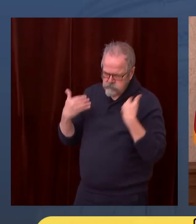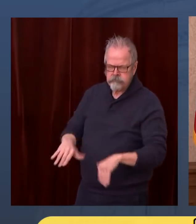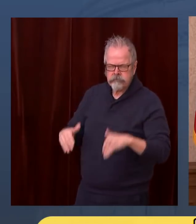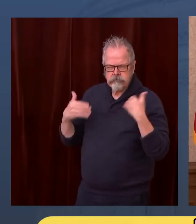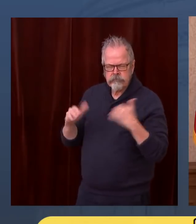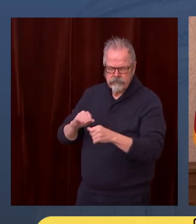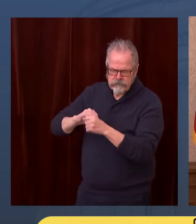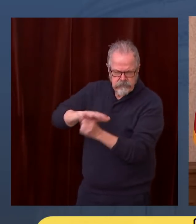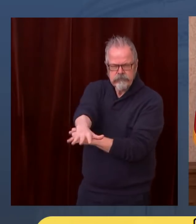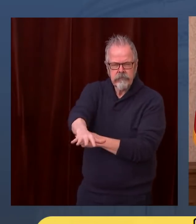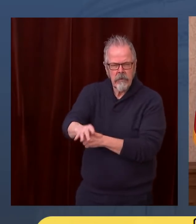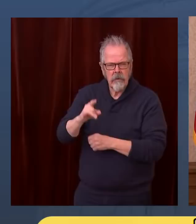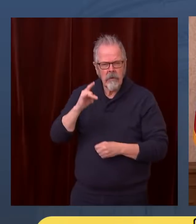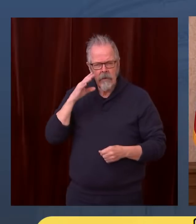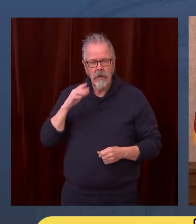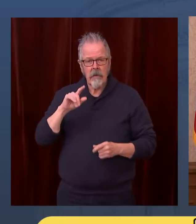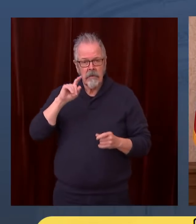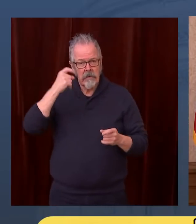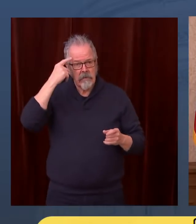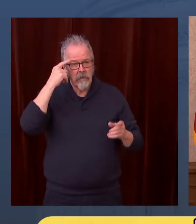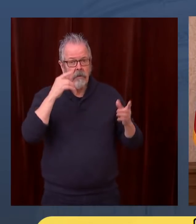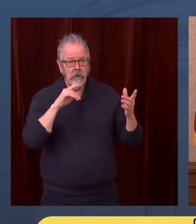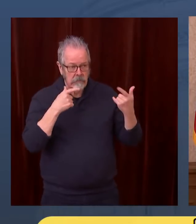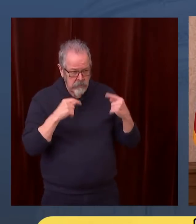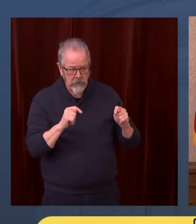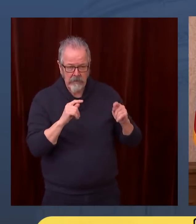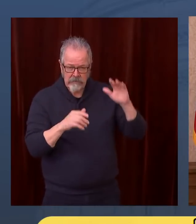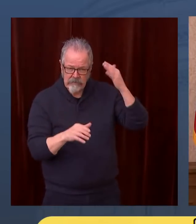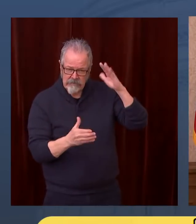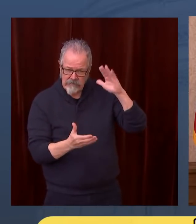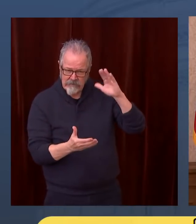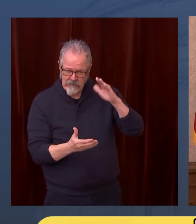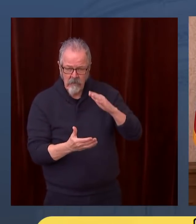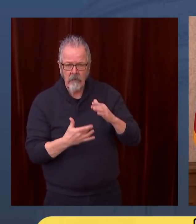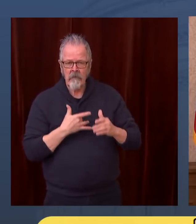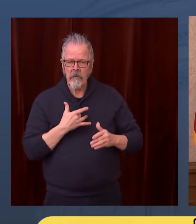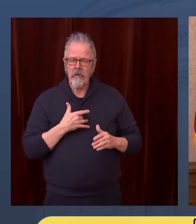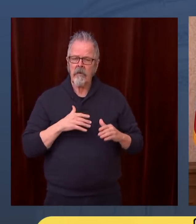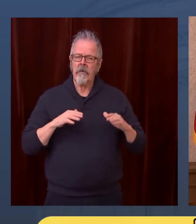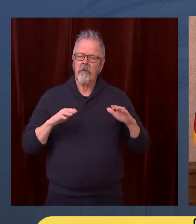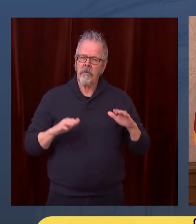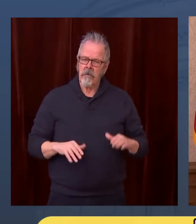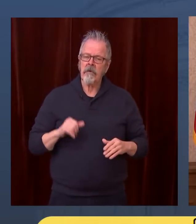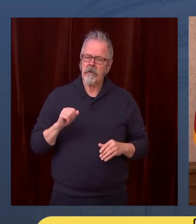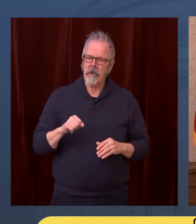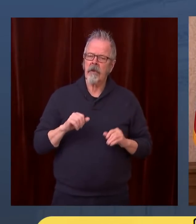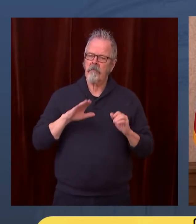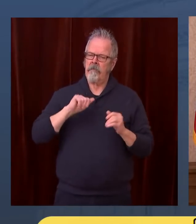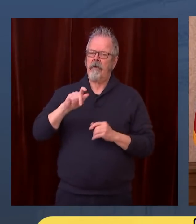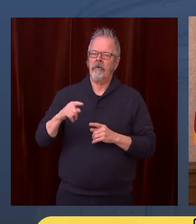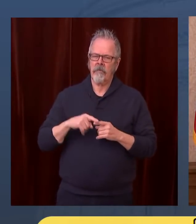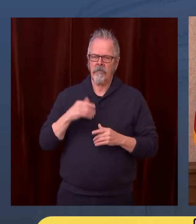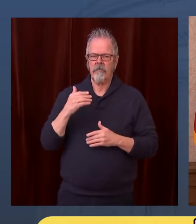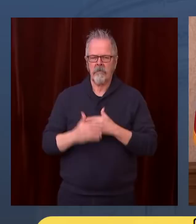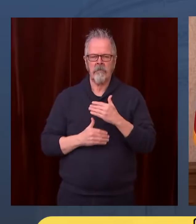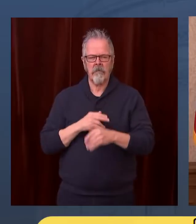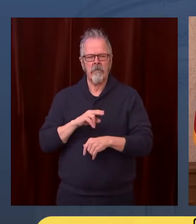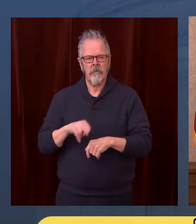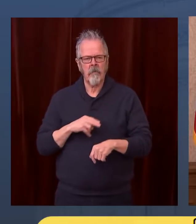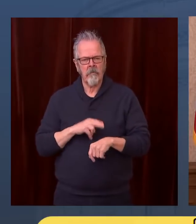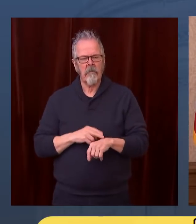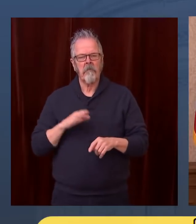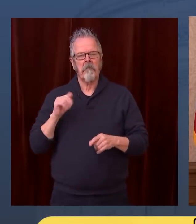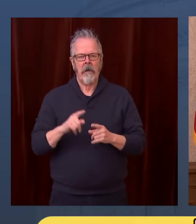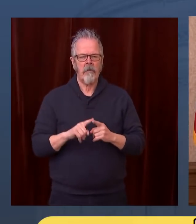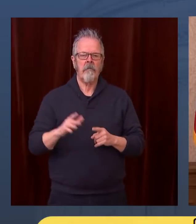infections down where that will not have a resurgence, to come back to have this crisis in hospitals again. And they're still, to some degree,